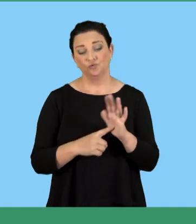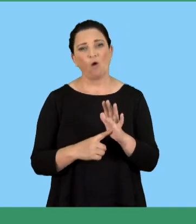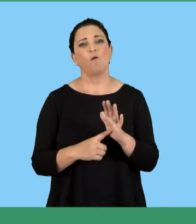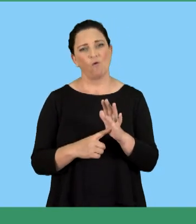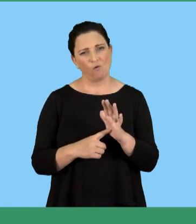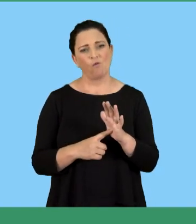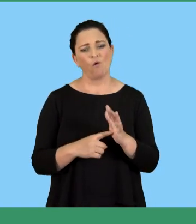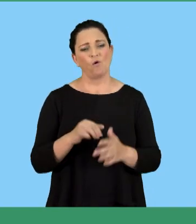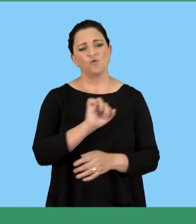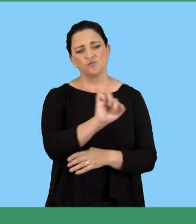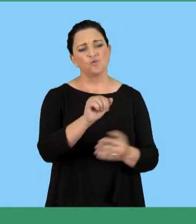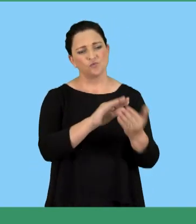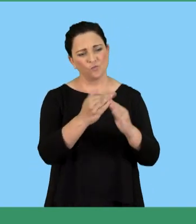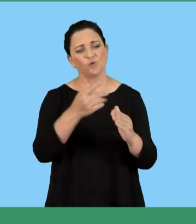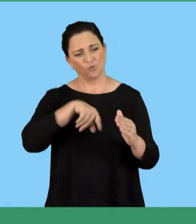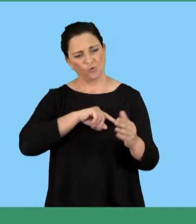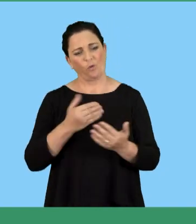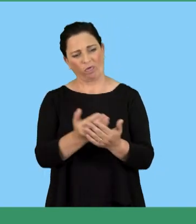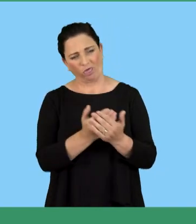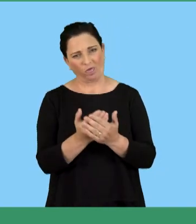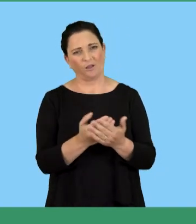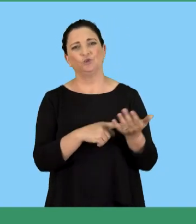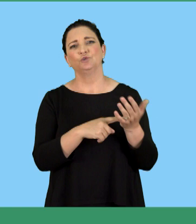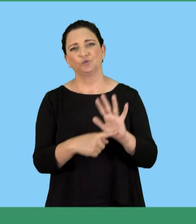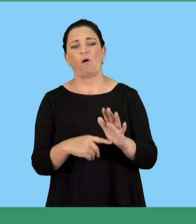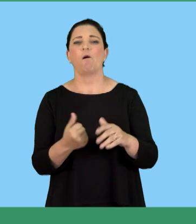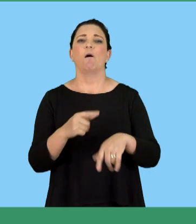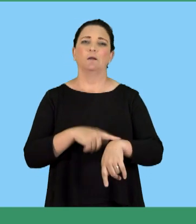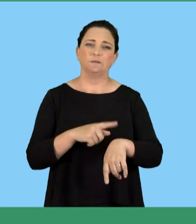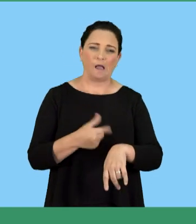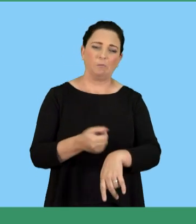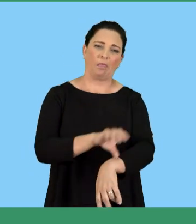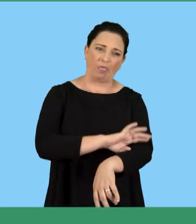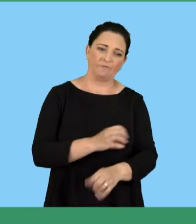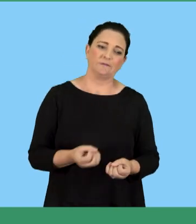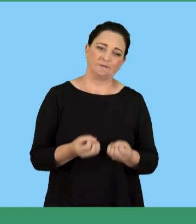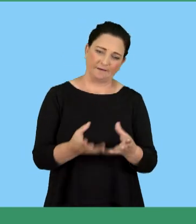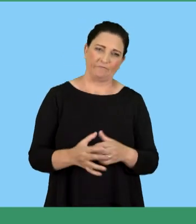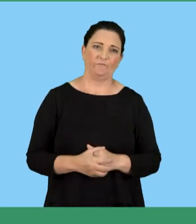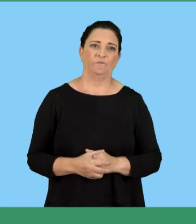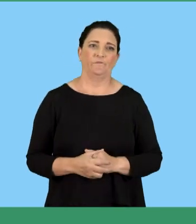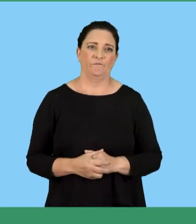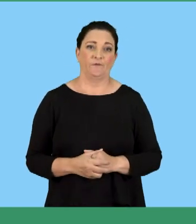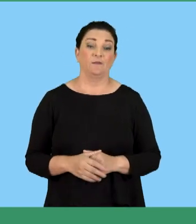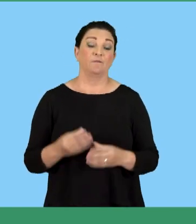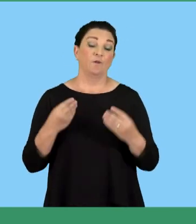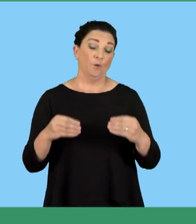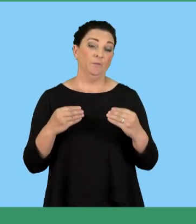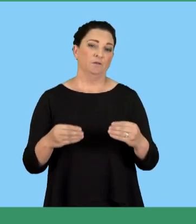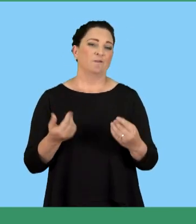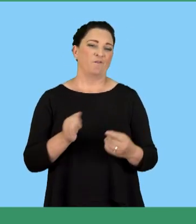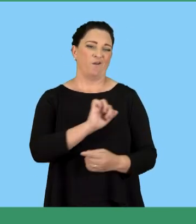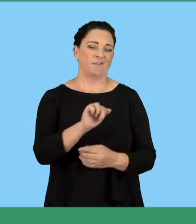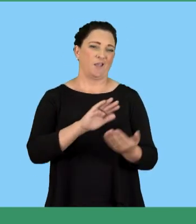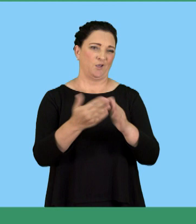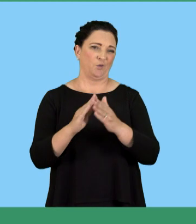that they care for their community, or this is how they can contribute time and effort in showing that they care, or they care for the well-being